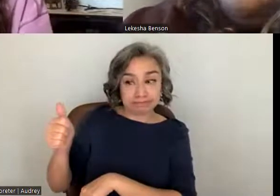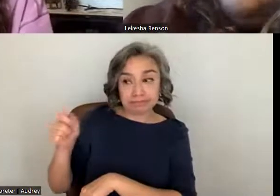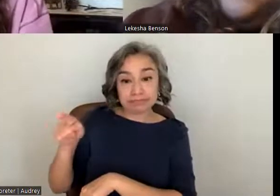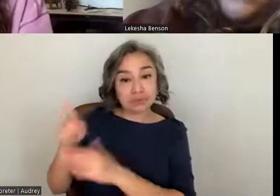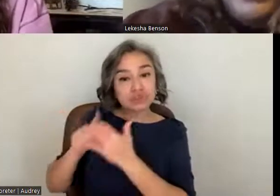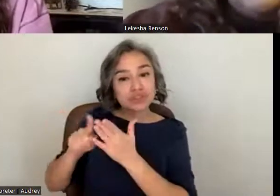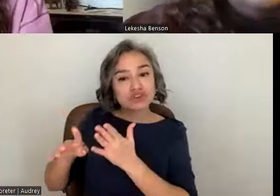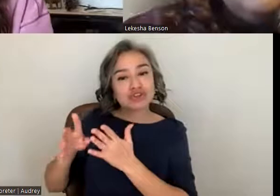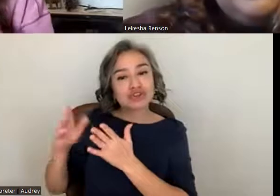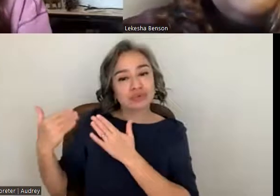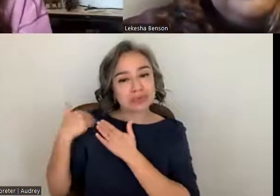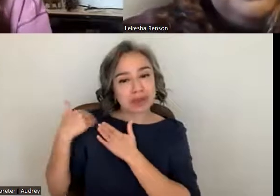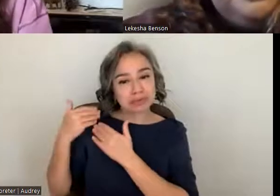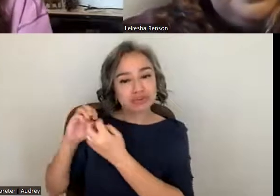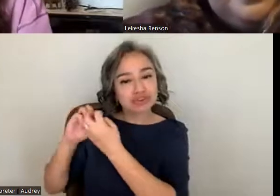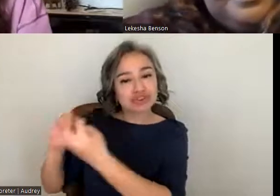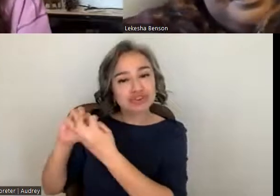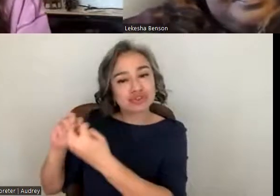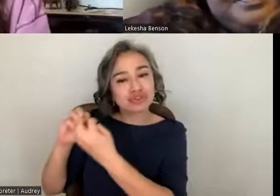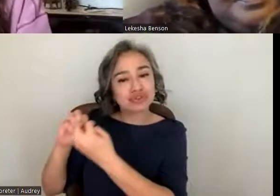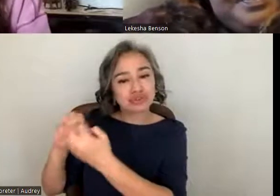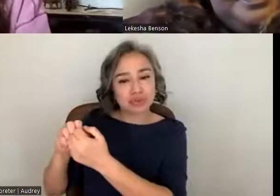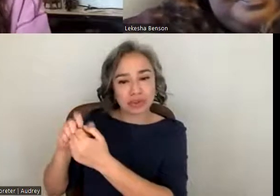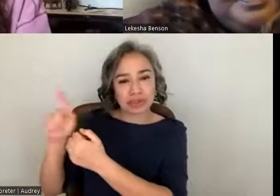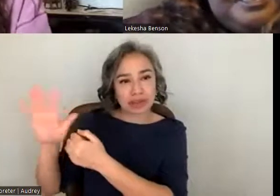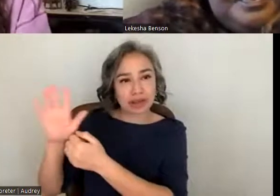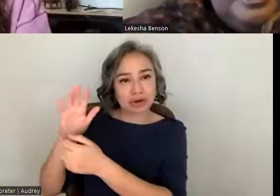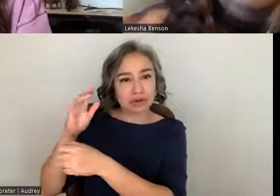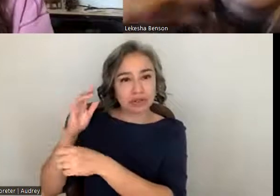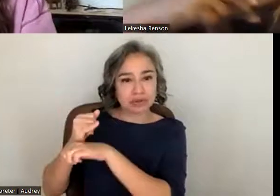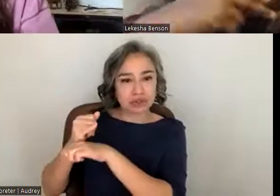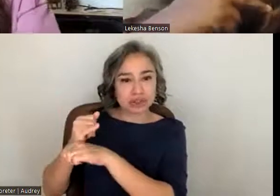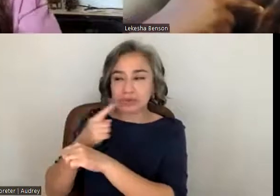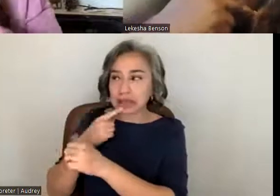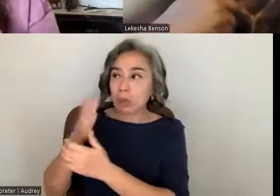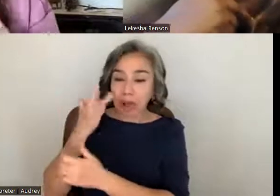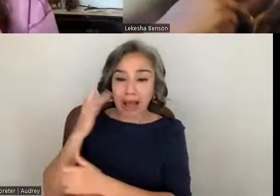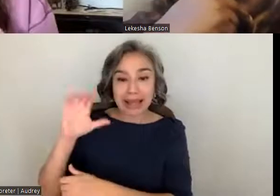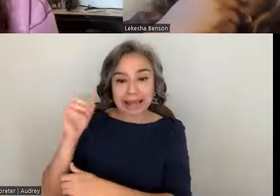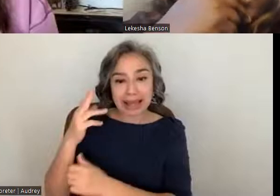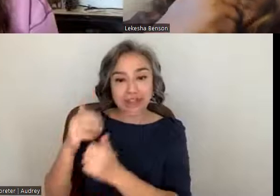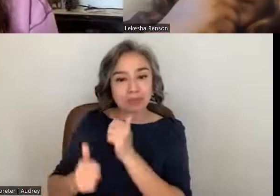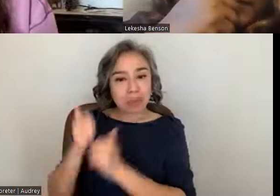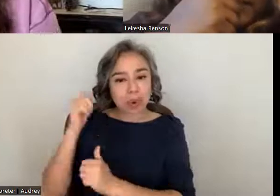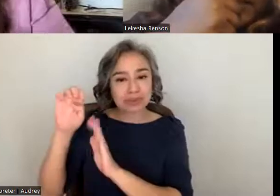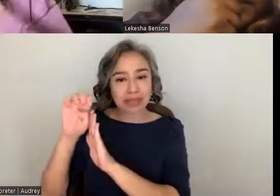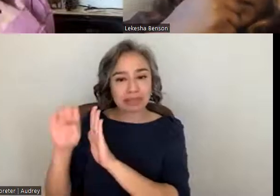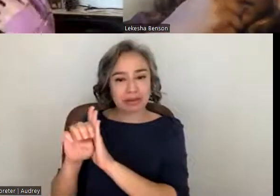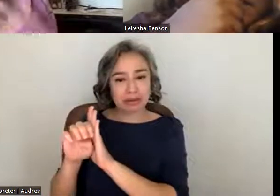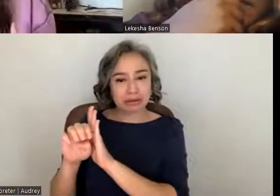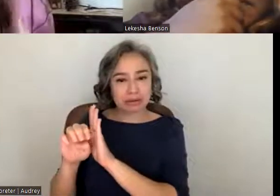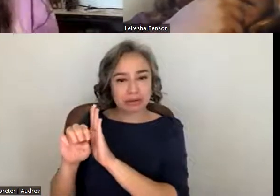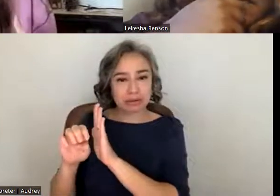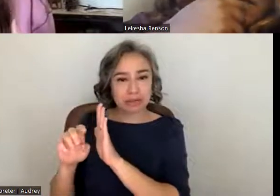own institution about why cash was the most ethical approach, right? And that any pushback that they were receiving, not to